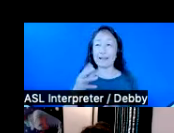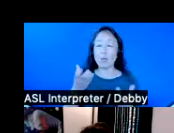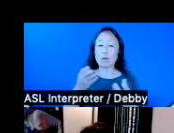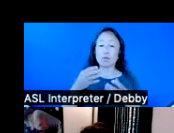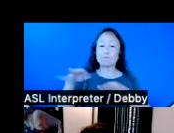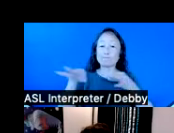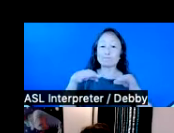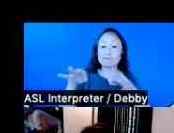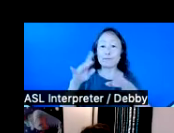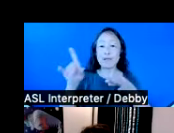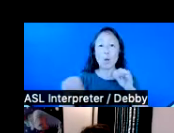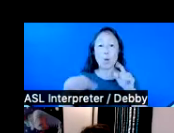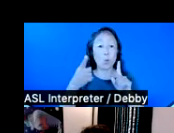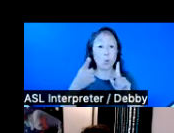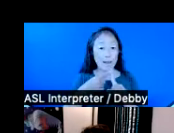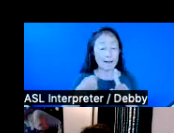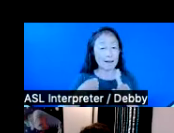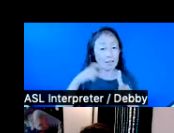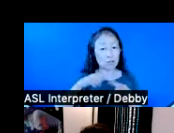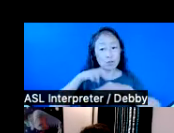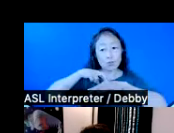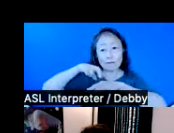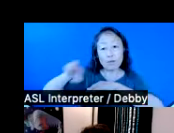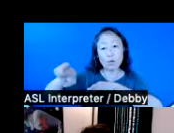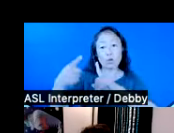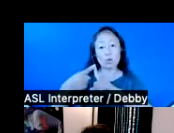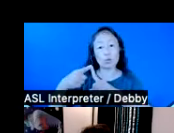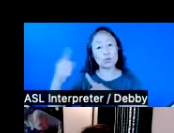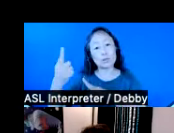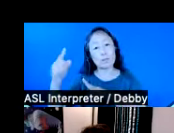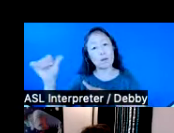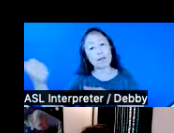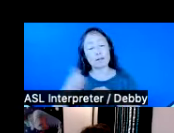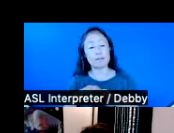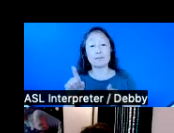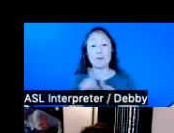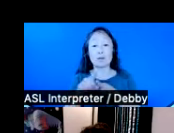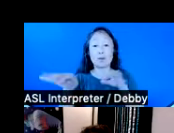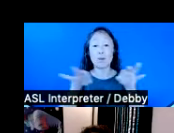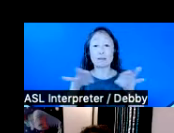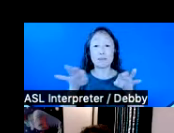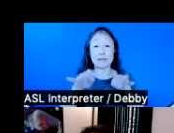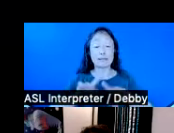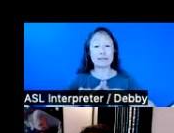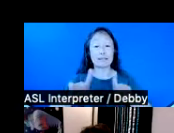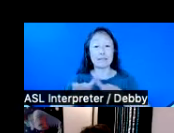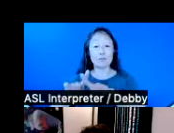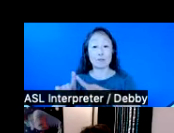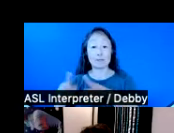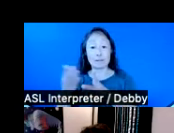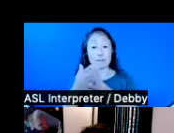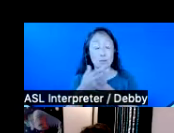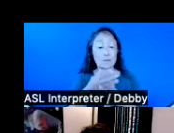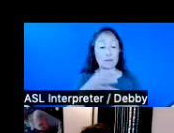when you should probably get a referral. Also identifying the distinctions between mental health professionals and the roles of an